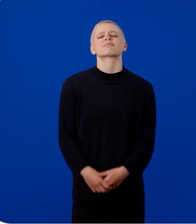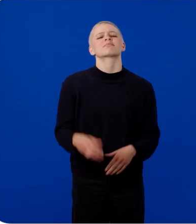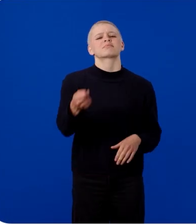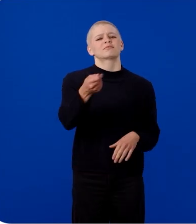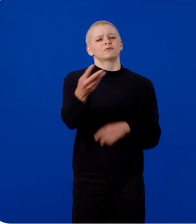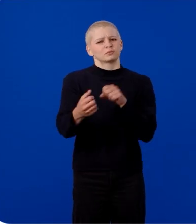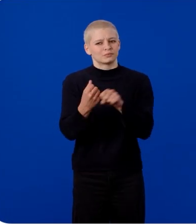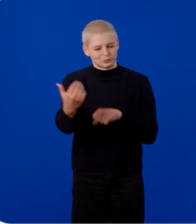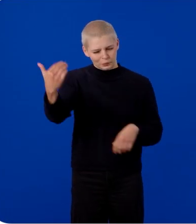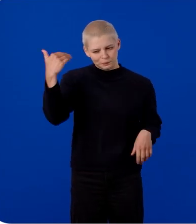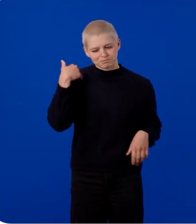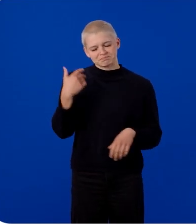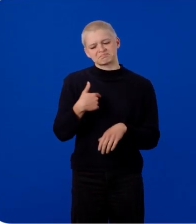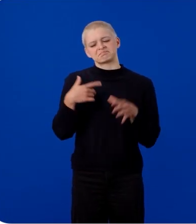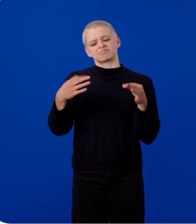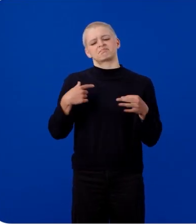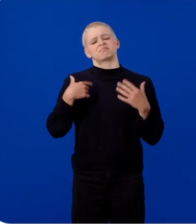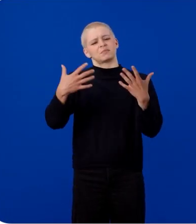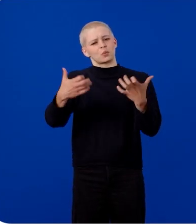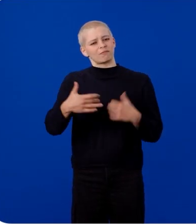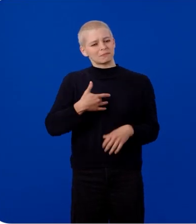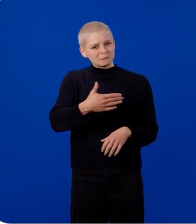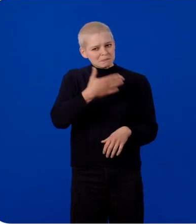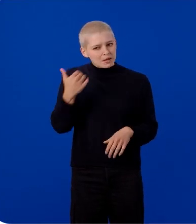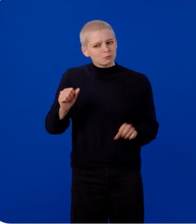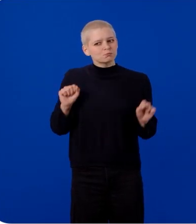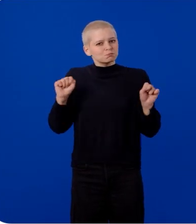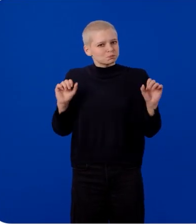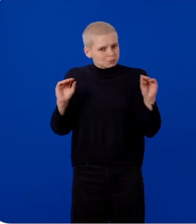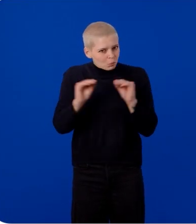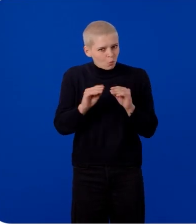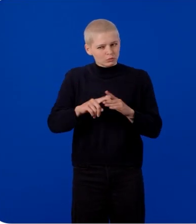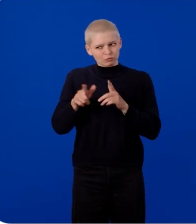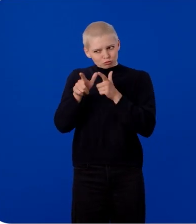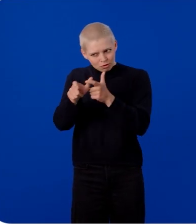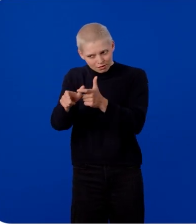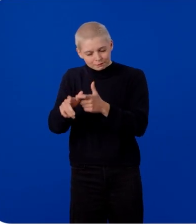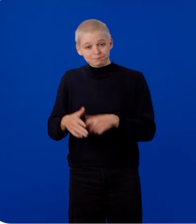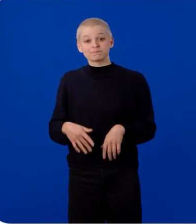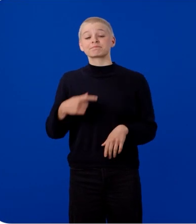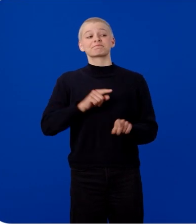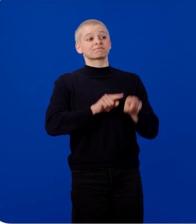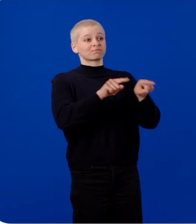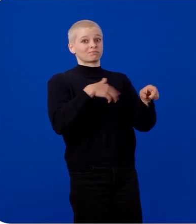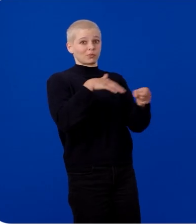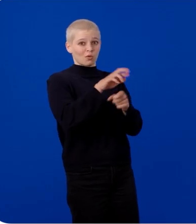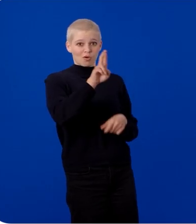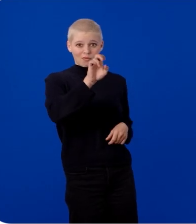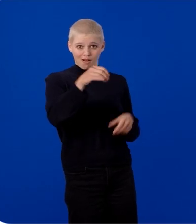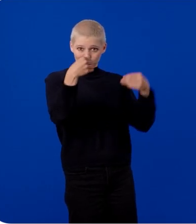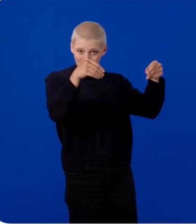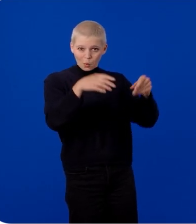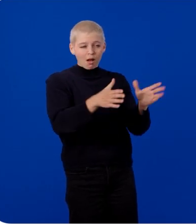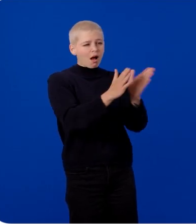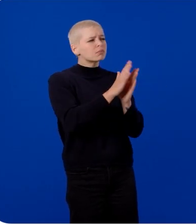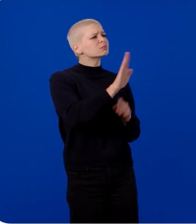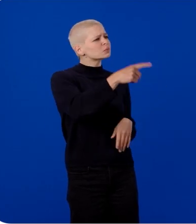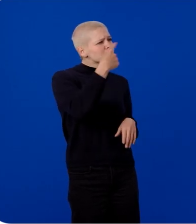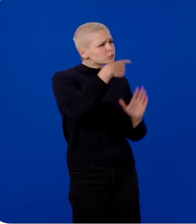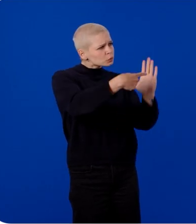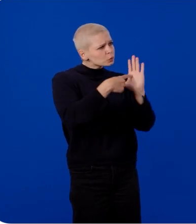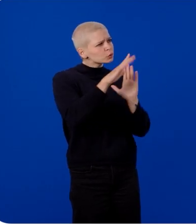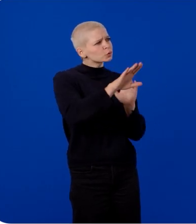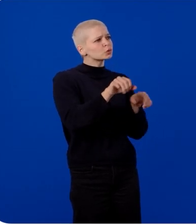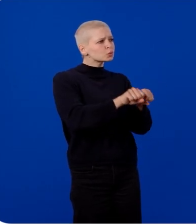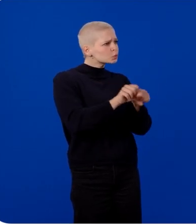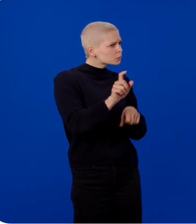years ago, I decided to get in better shape by doing some trail running. I went to my local REI and asked about running shoes. I was led